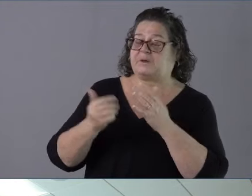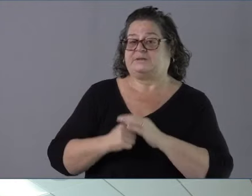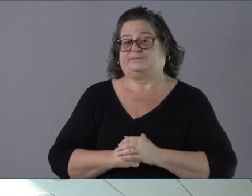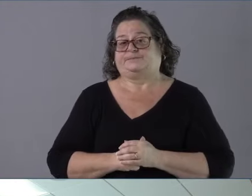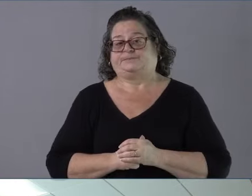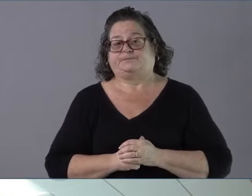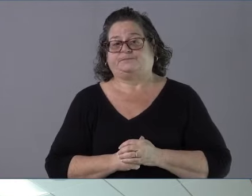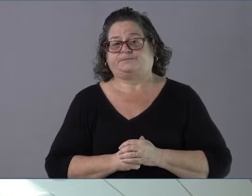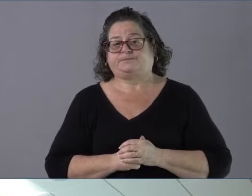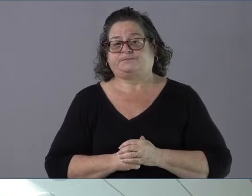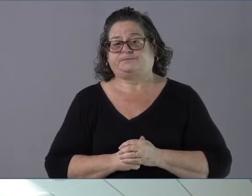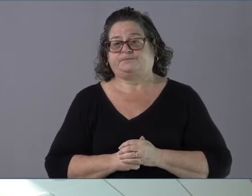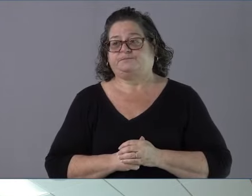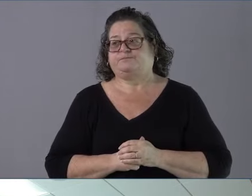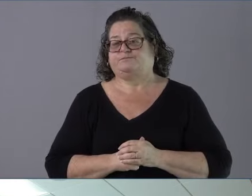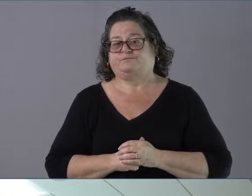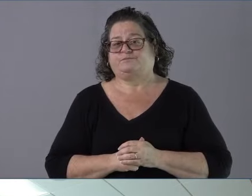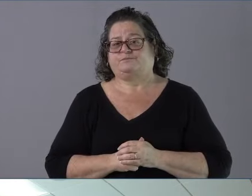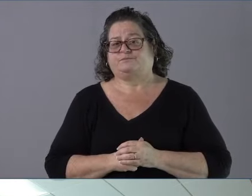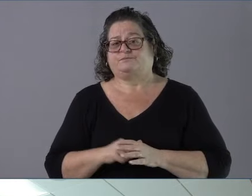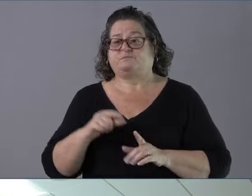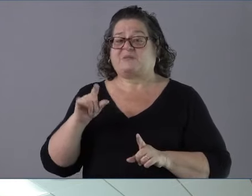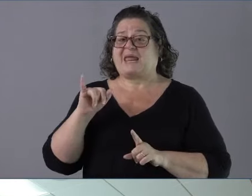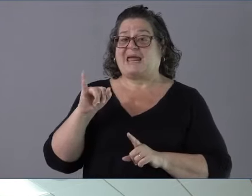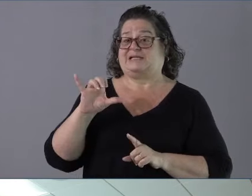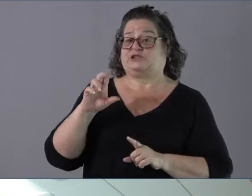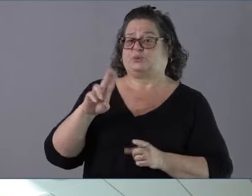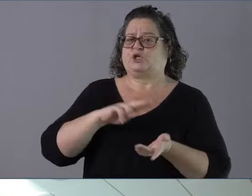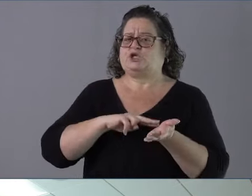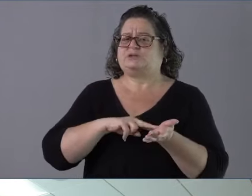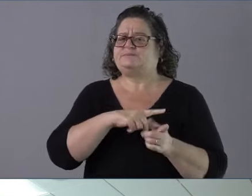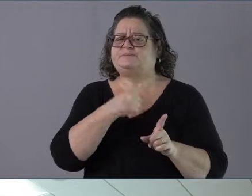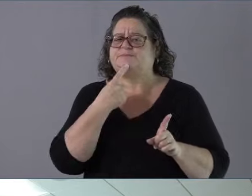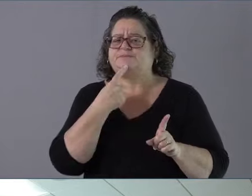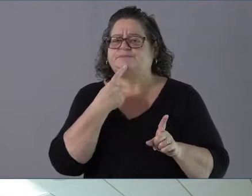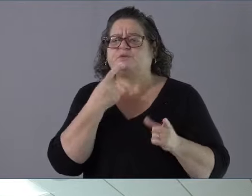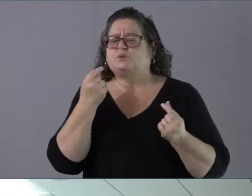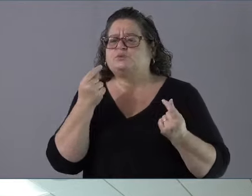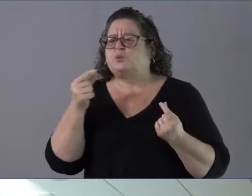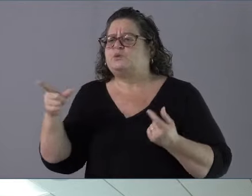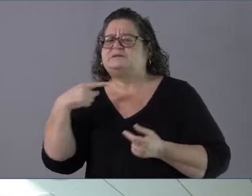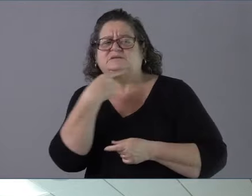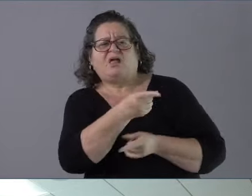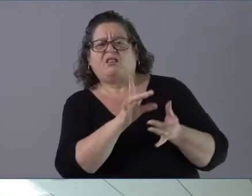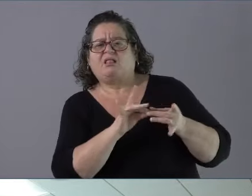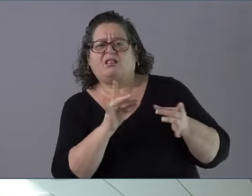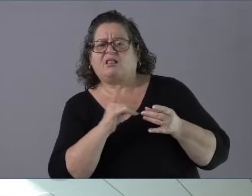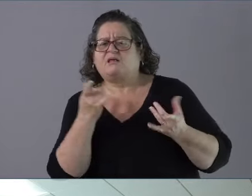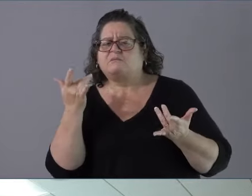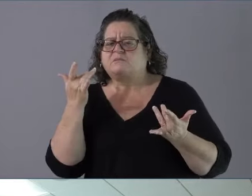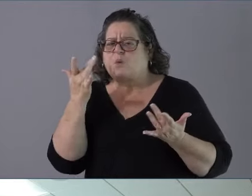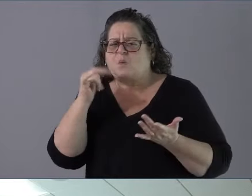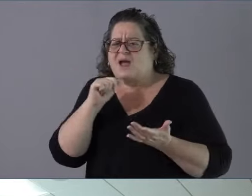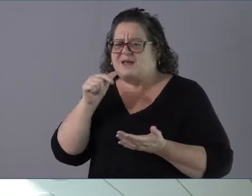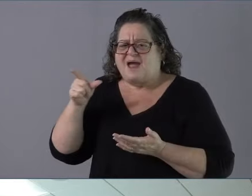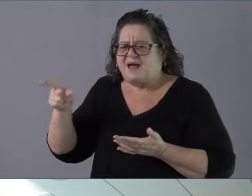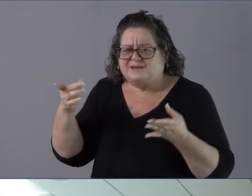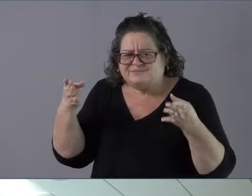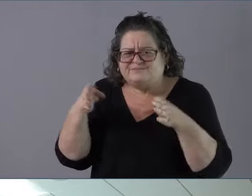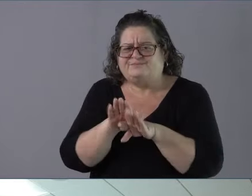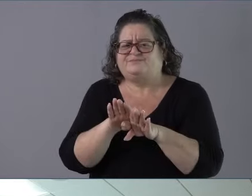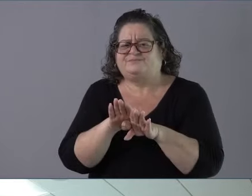Shannon Sims, that ICU nurse, what would you tell him in terms of why not take those additional steps of not shutting down like indoor dining at this